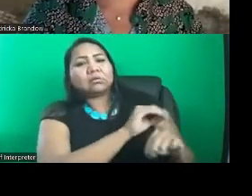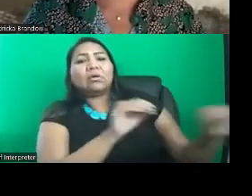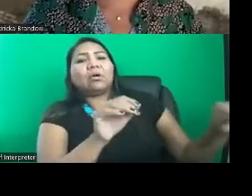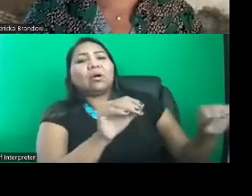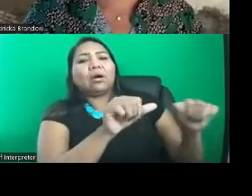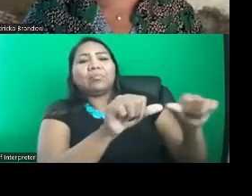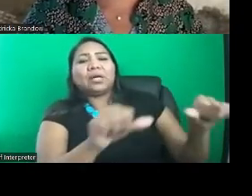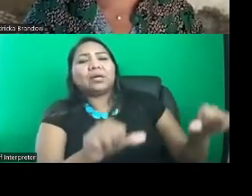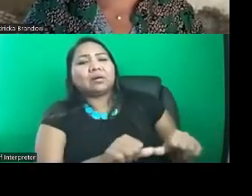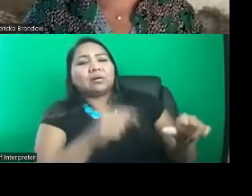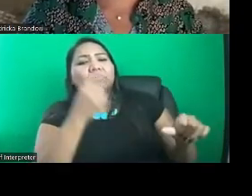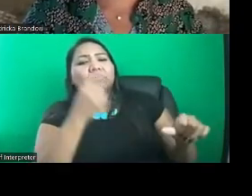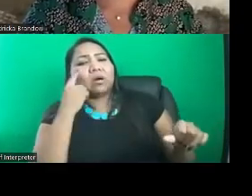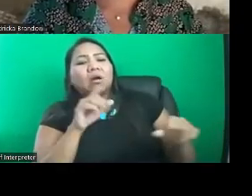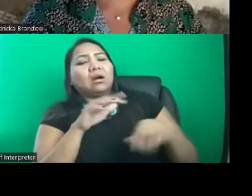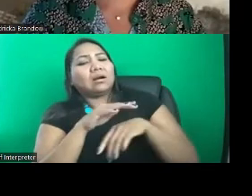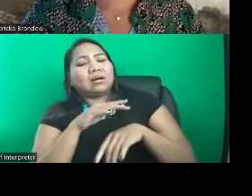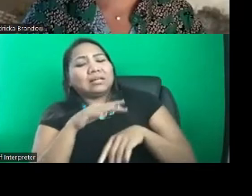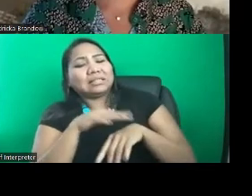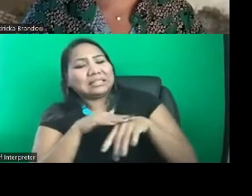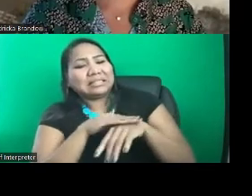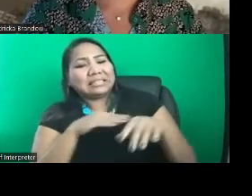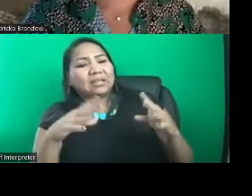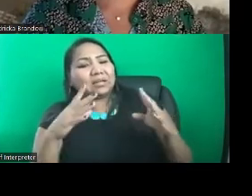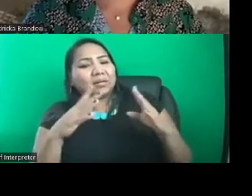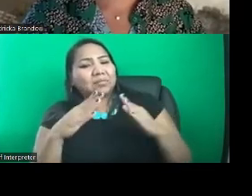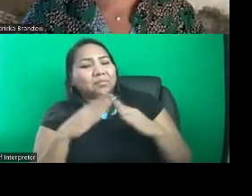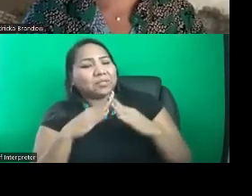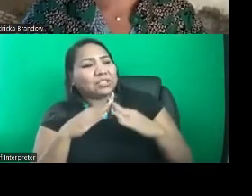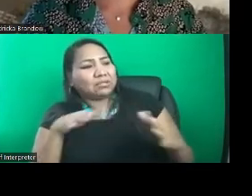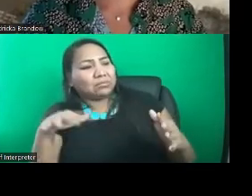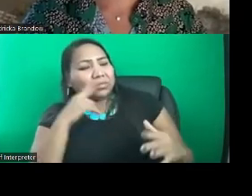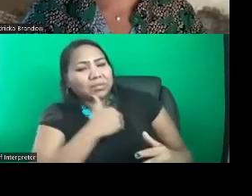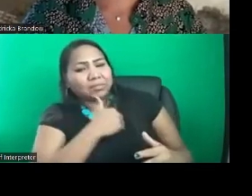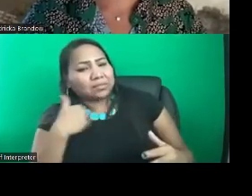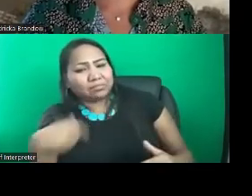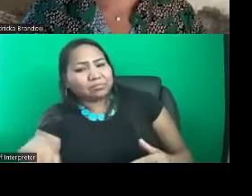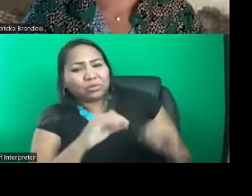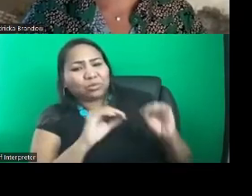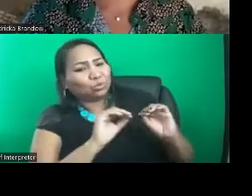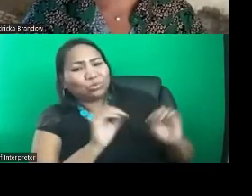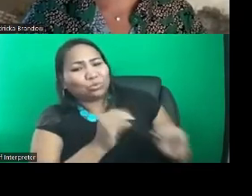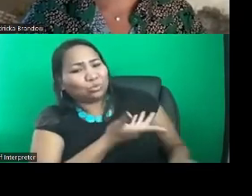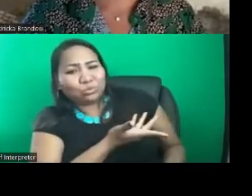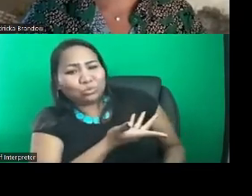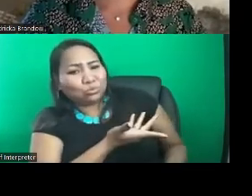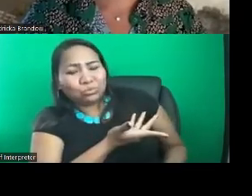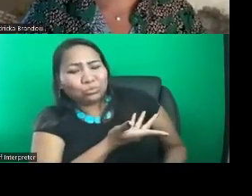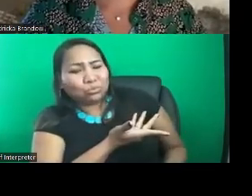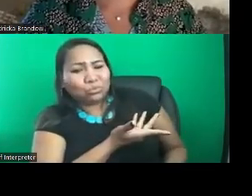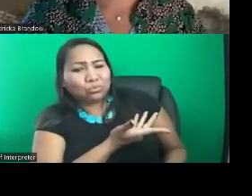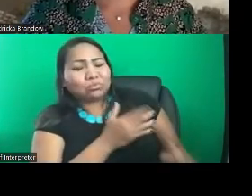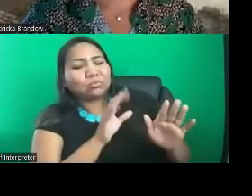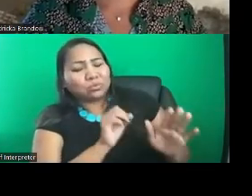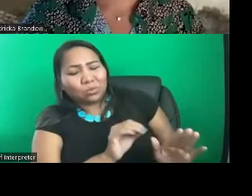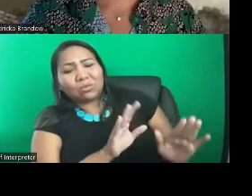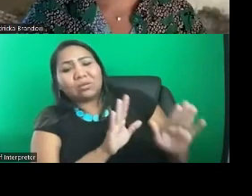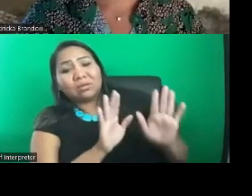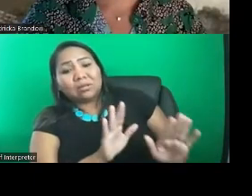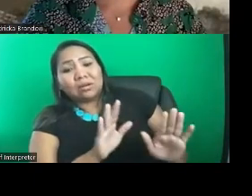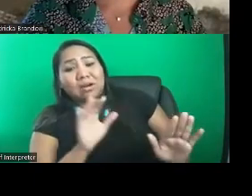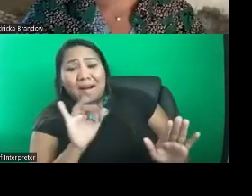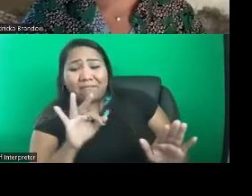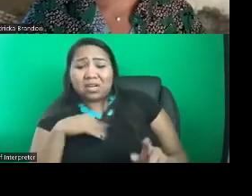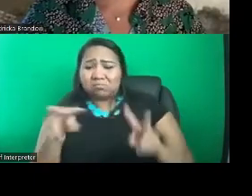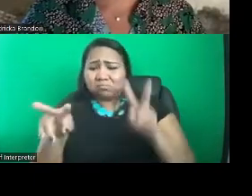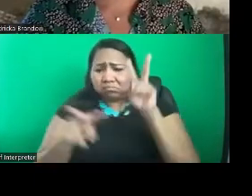Indigenous community members, right? So when we evaluate and analyze the history behind all of